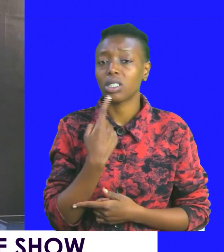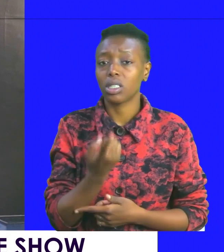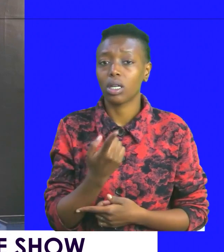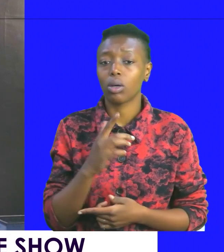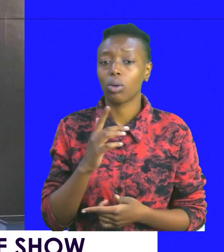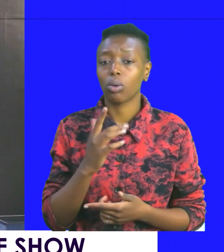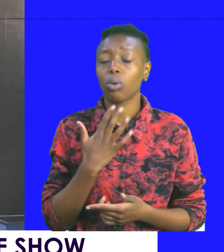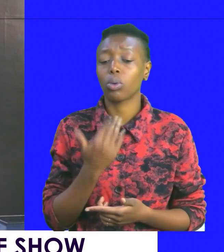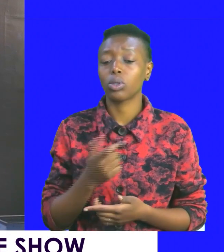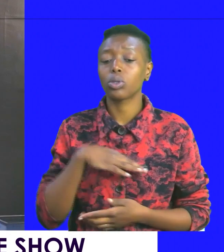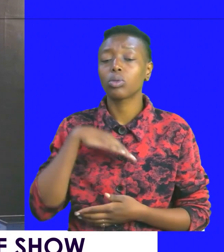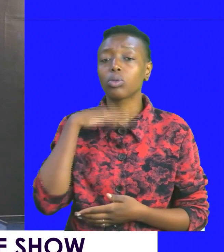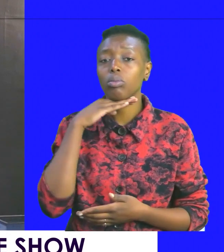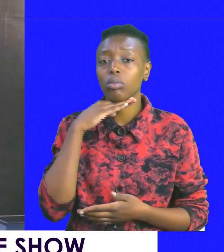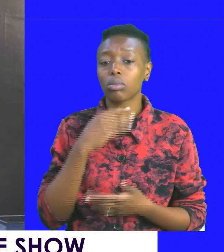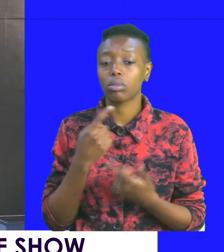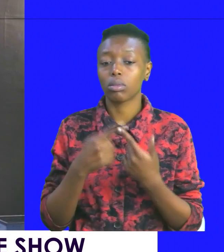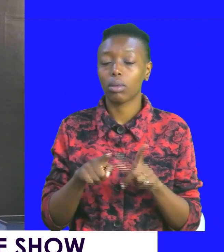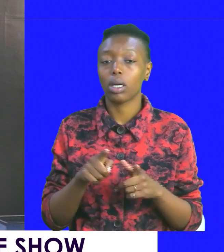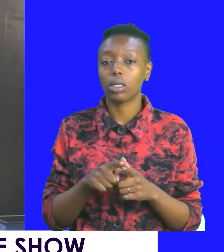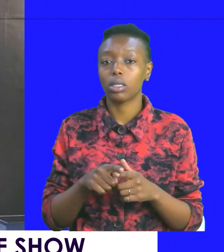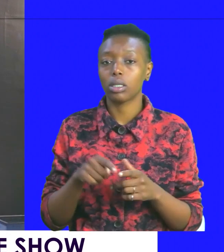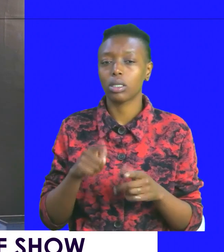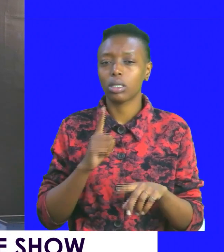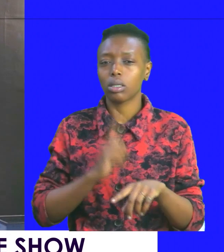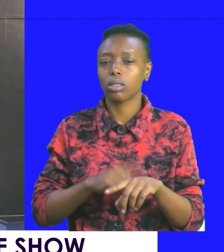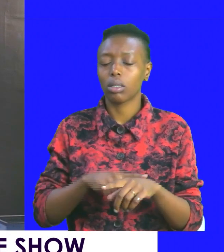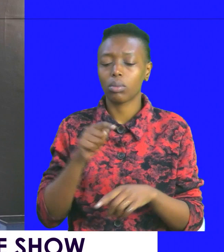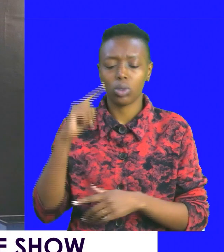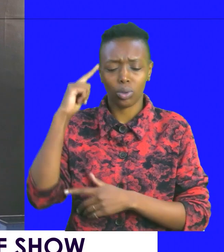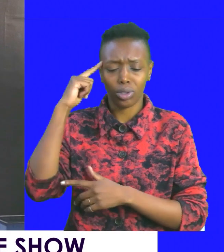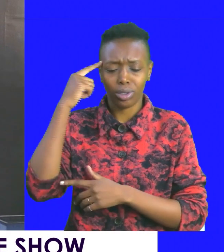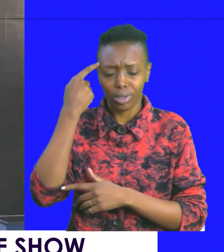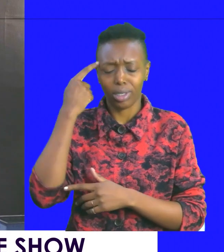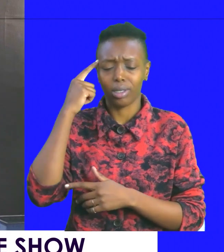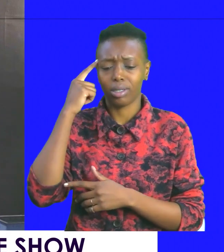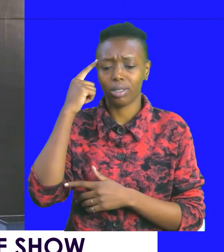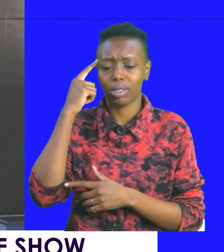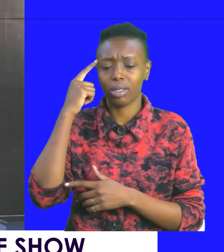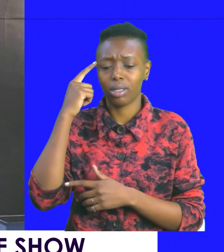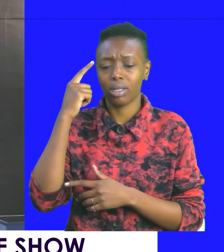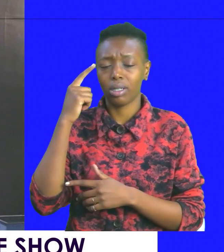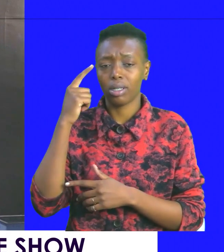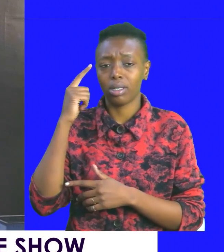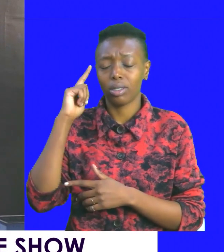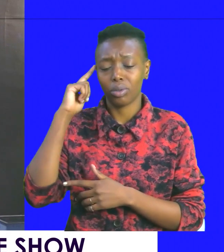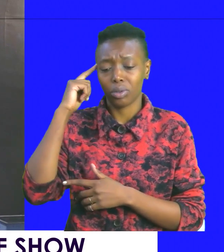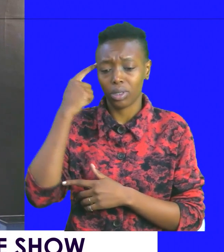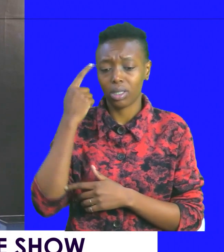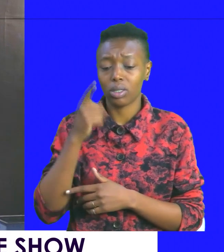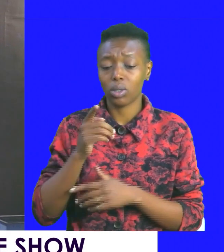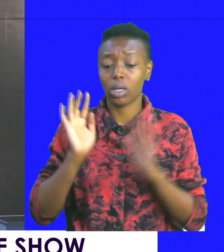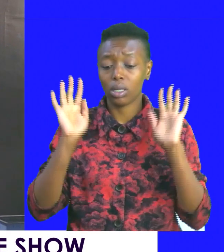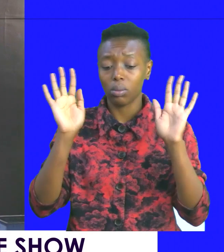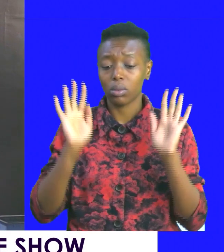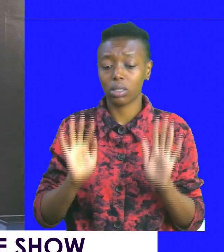that, But when you think deeper, just the fact that you're alive is a miracle. You